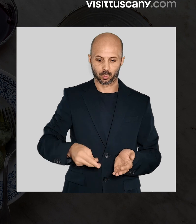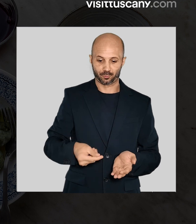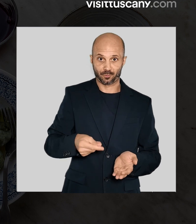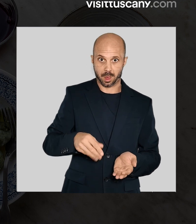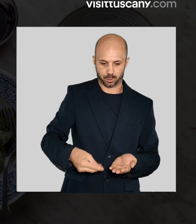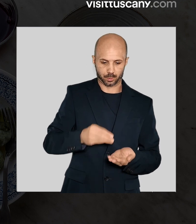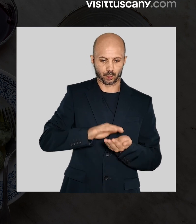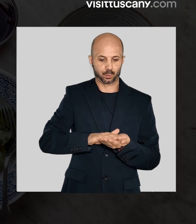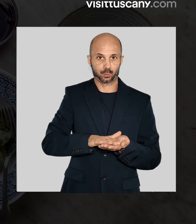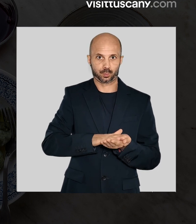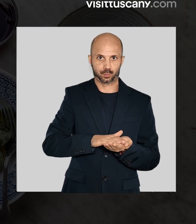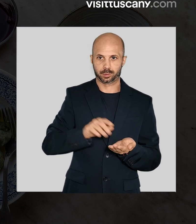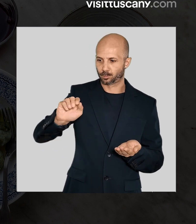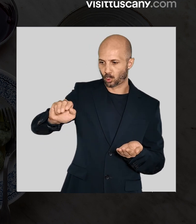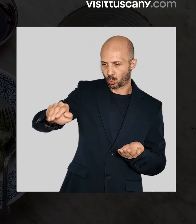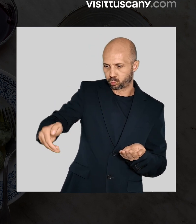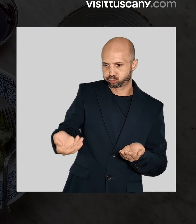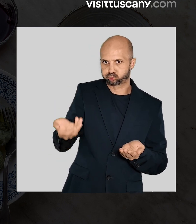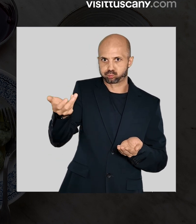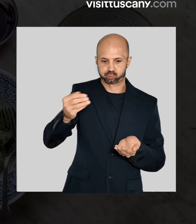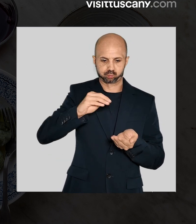Generously sprinkle a tray with flour.